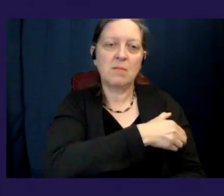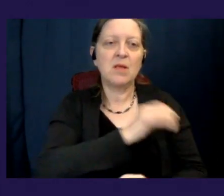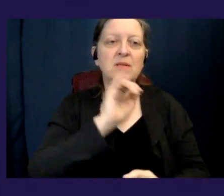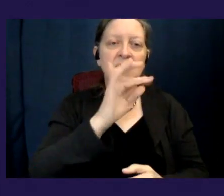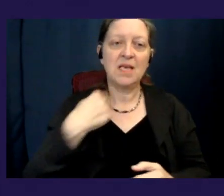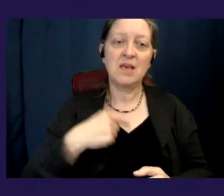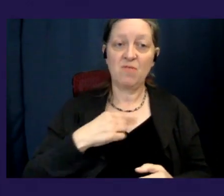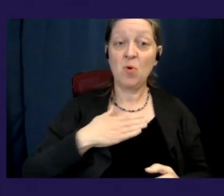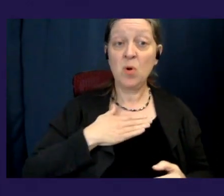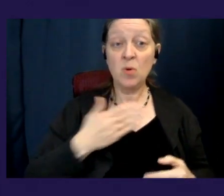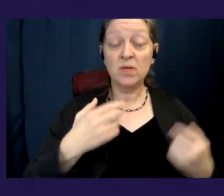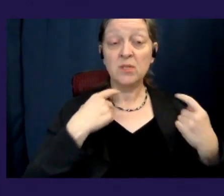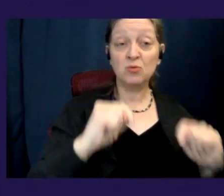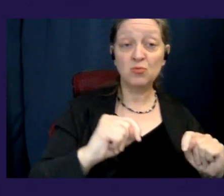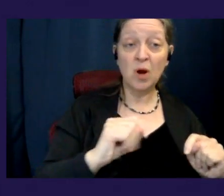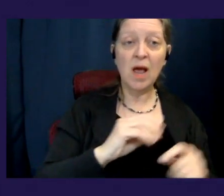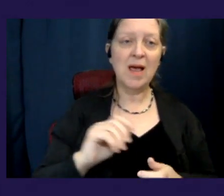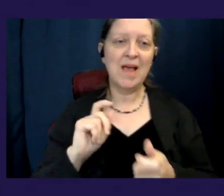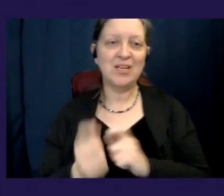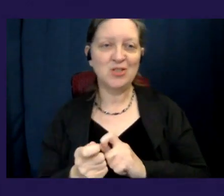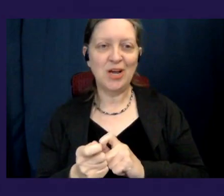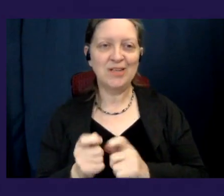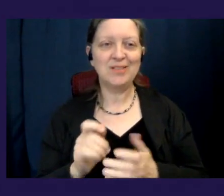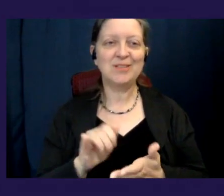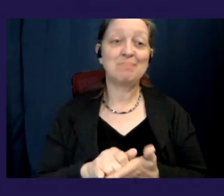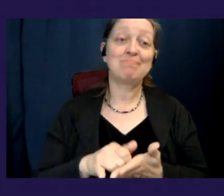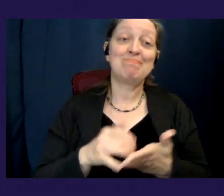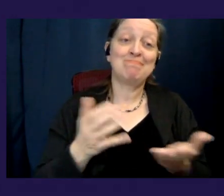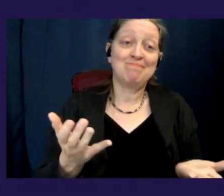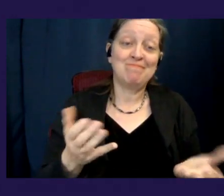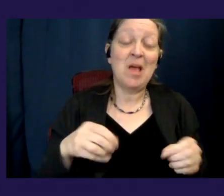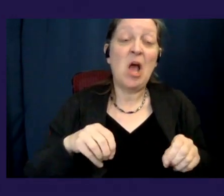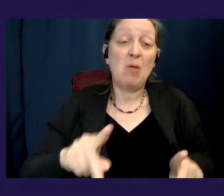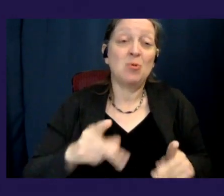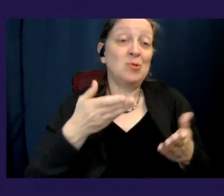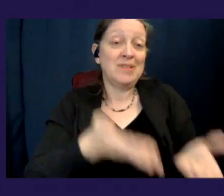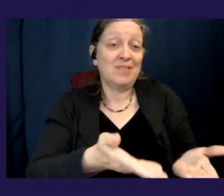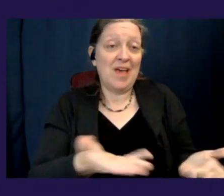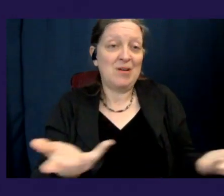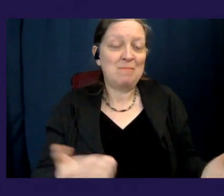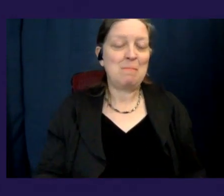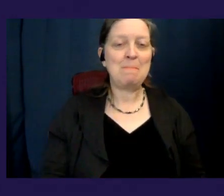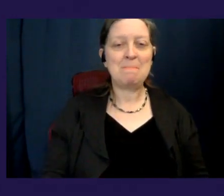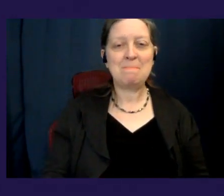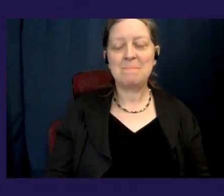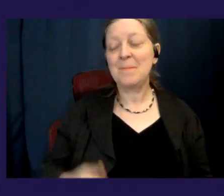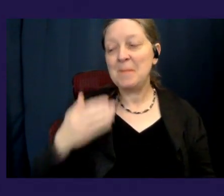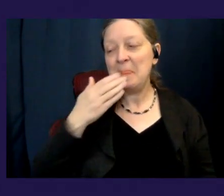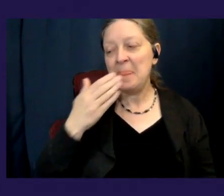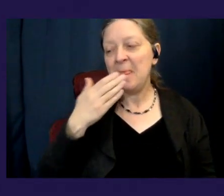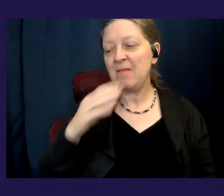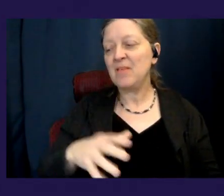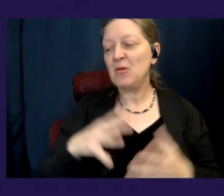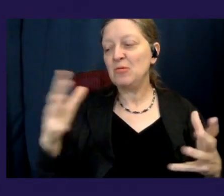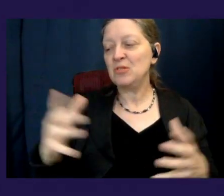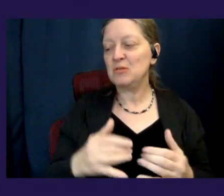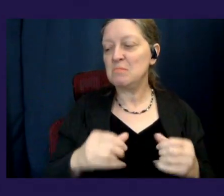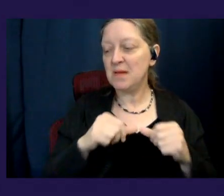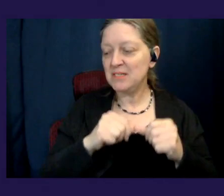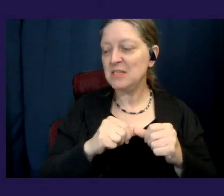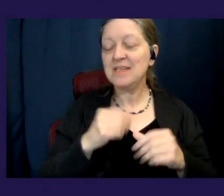is always the caveat, but the opportunity is there. Thank you so much. Let's keep the